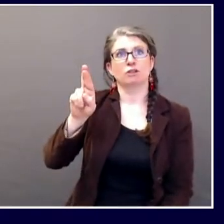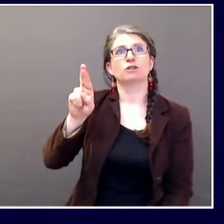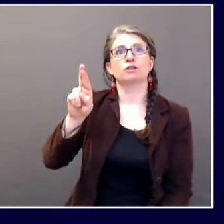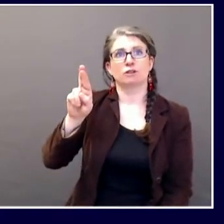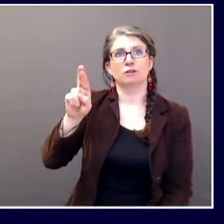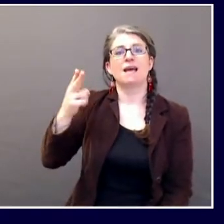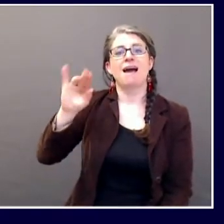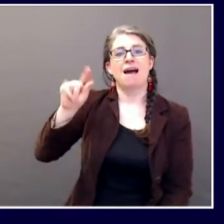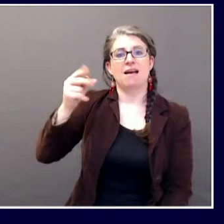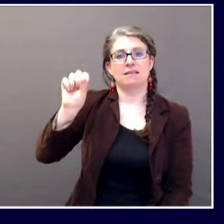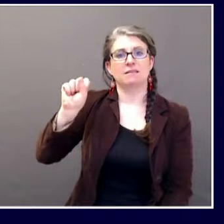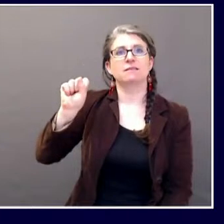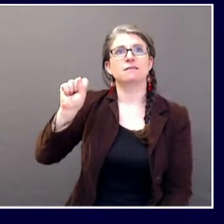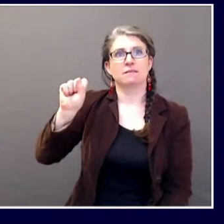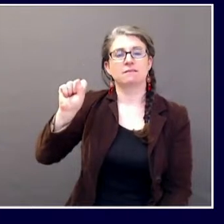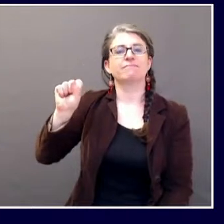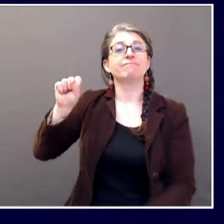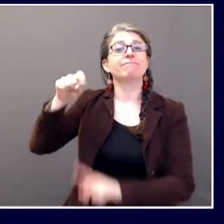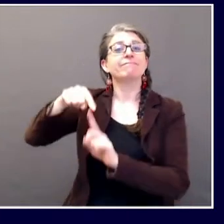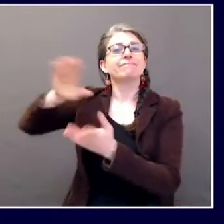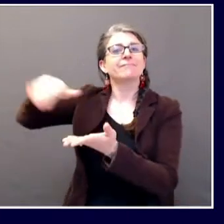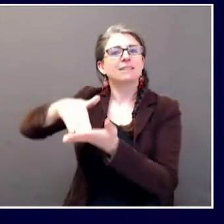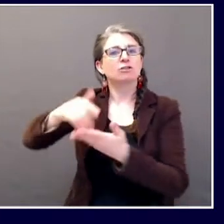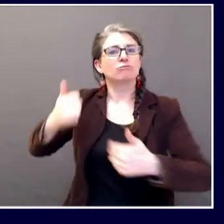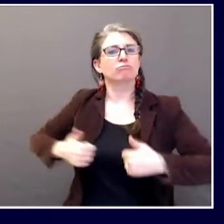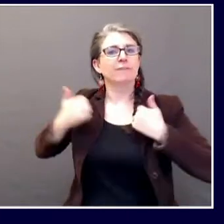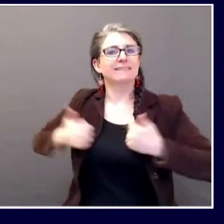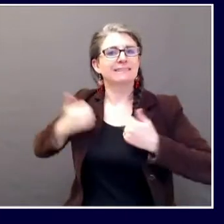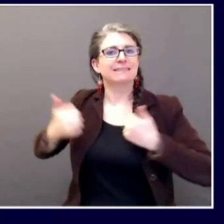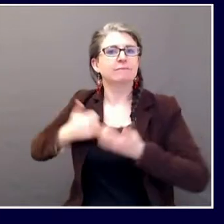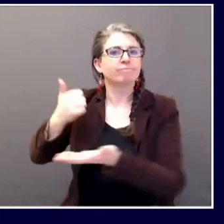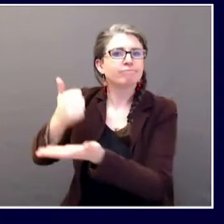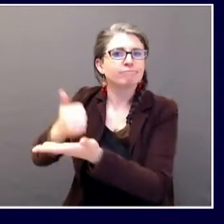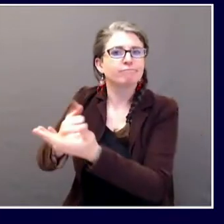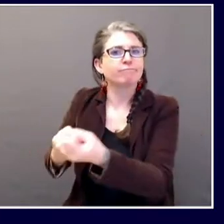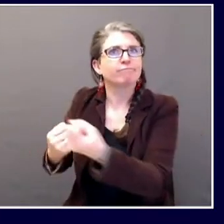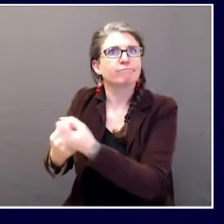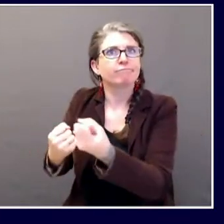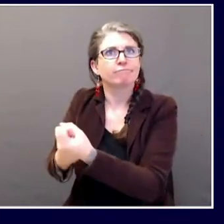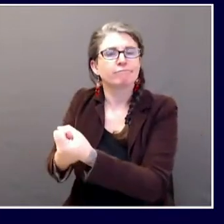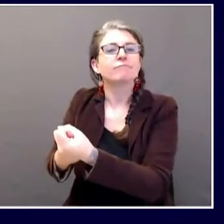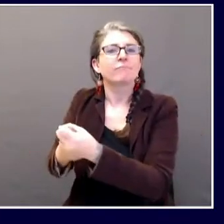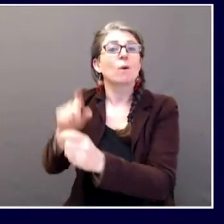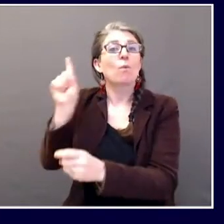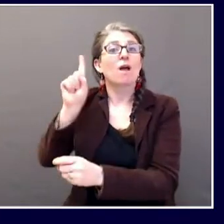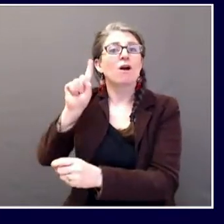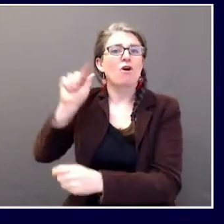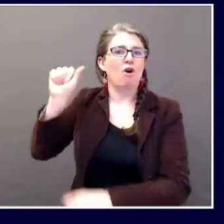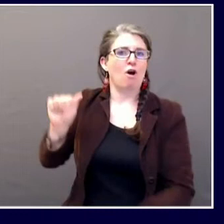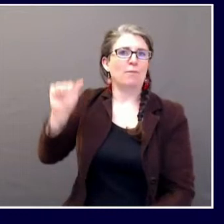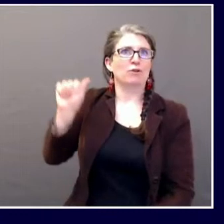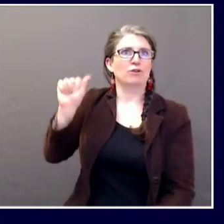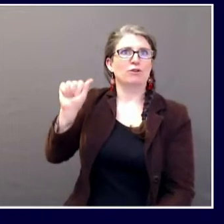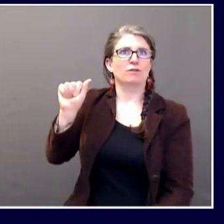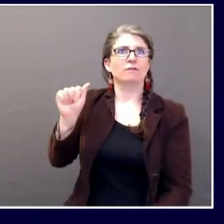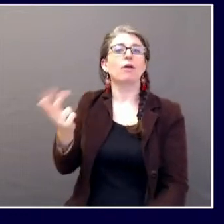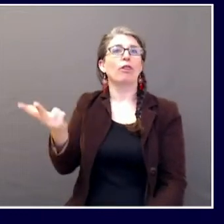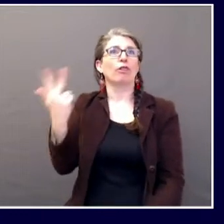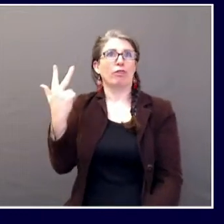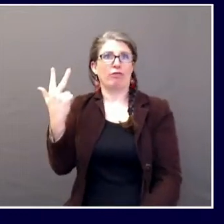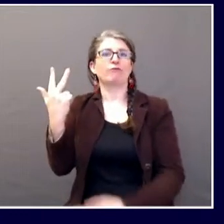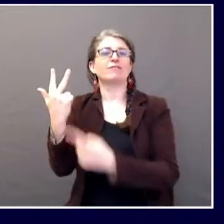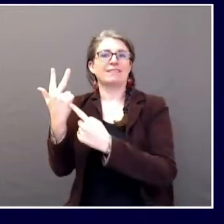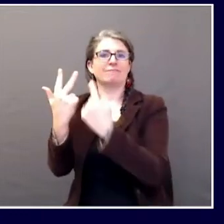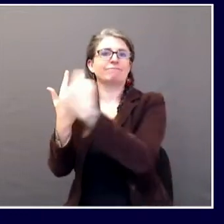of 3 cases of COVID-19, all 3 of which are among staff members. I'd also like to provide